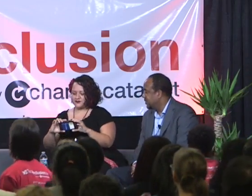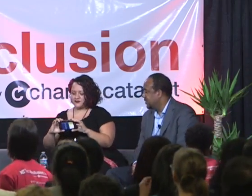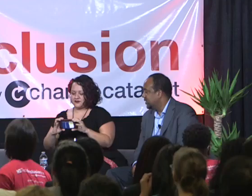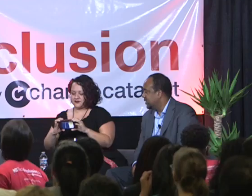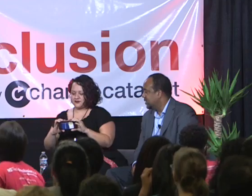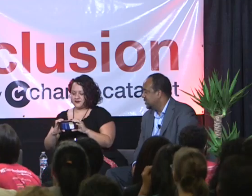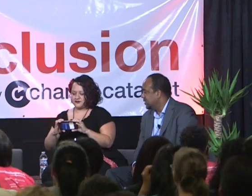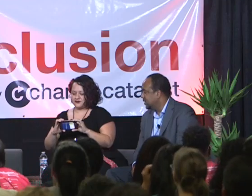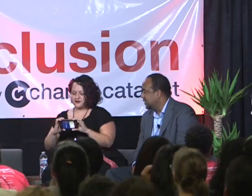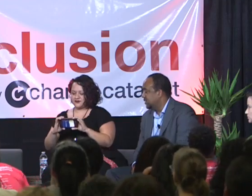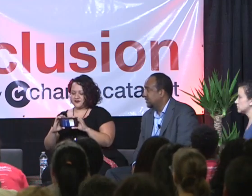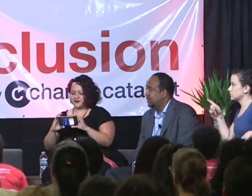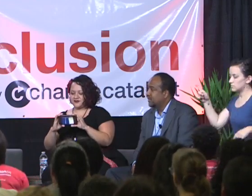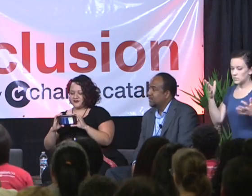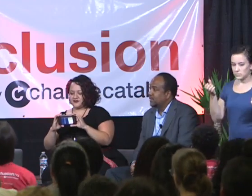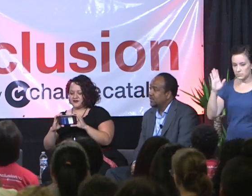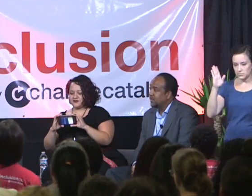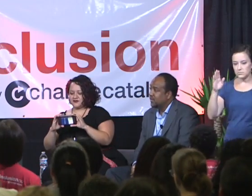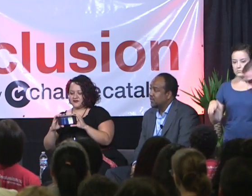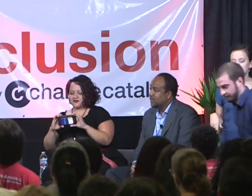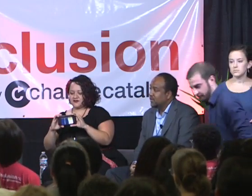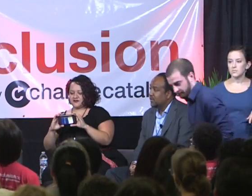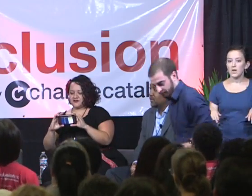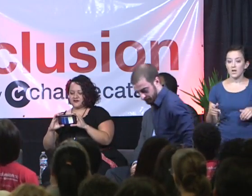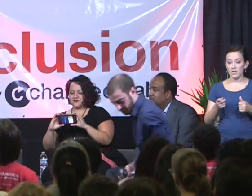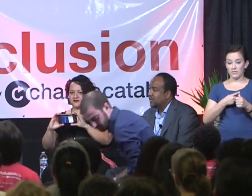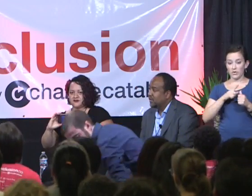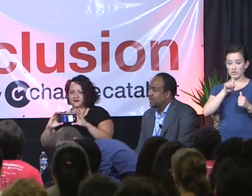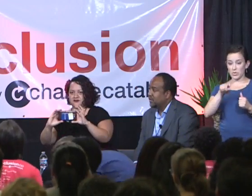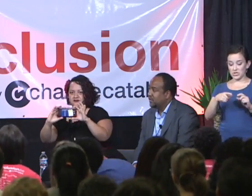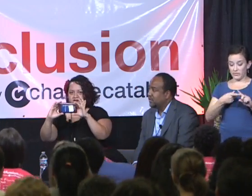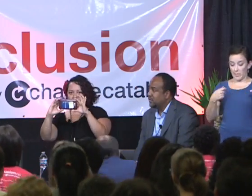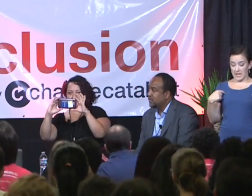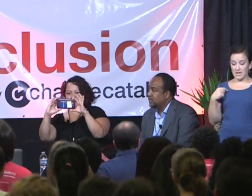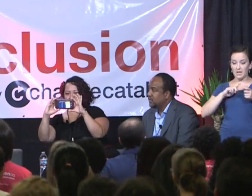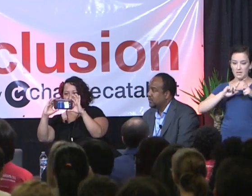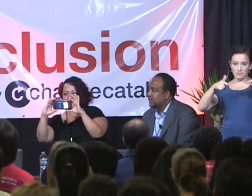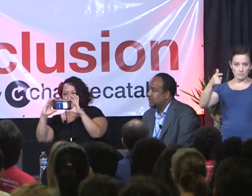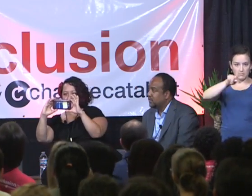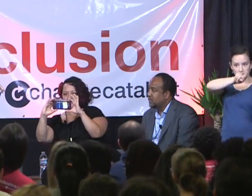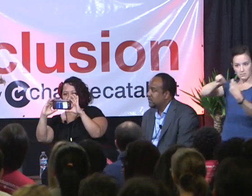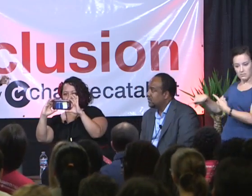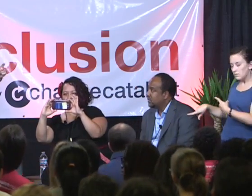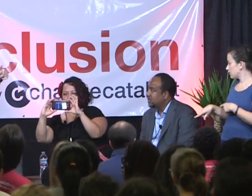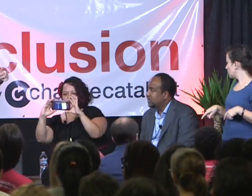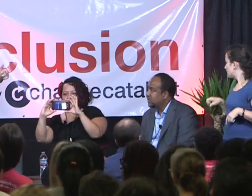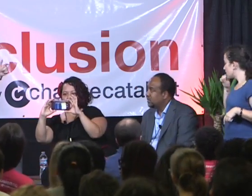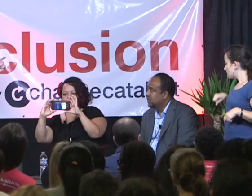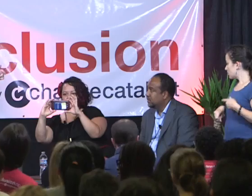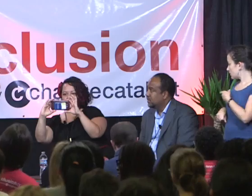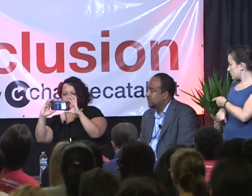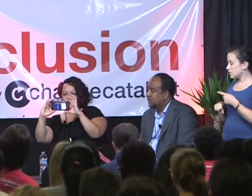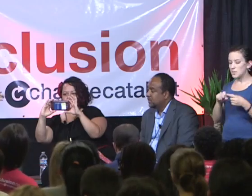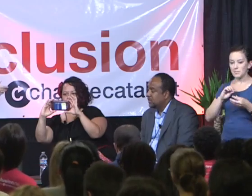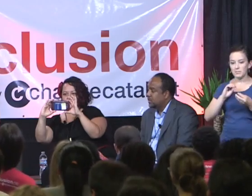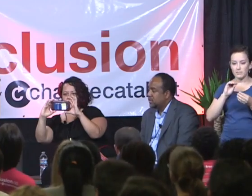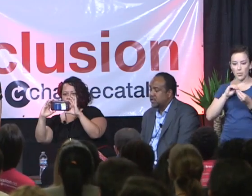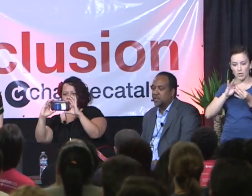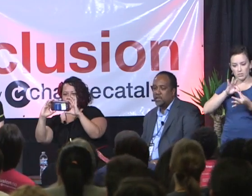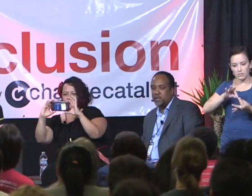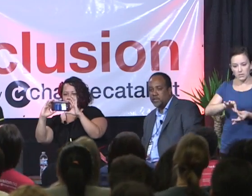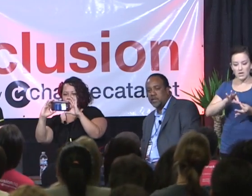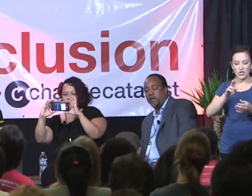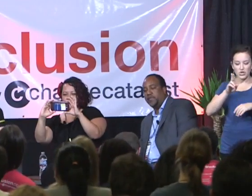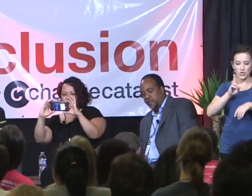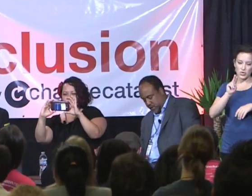our first question is going to come from me, and then we'll come back to you. And I'd love for Chad to tell us more, a little bit more about the United Negro College Fund.